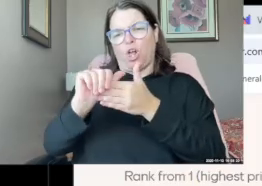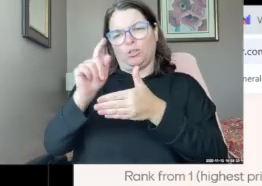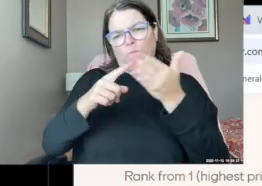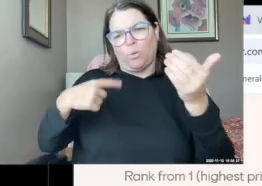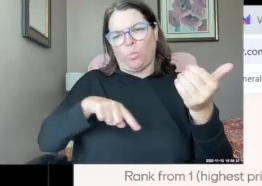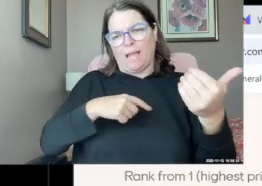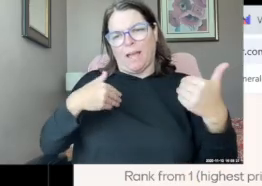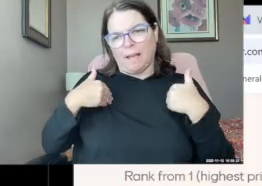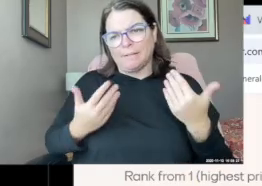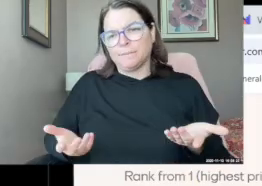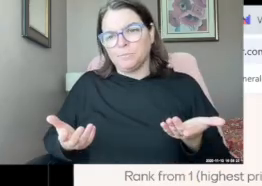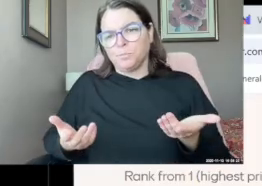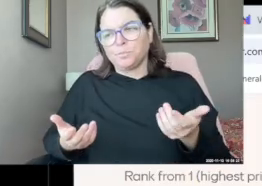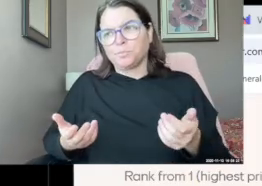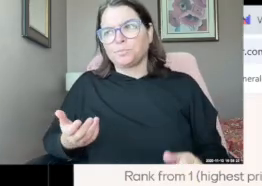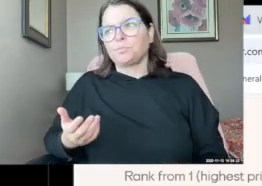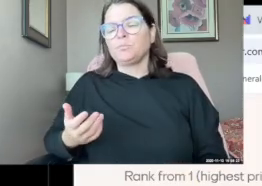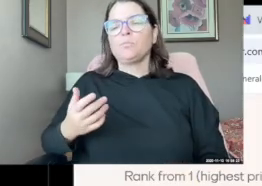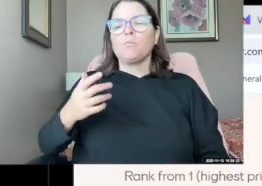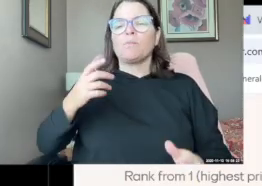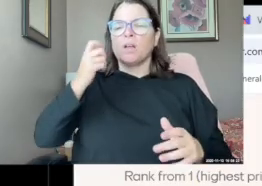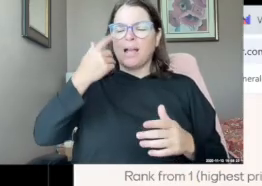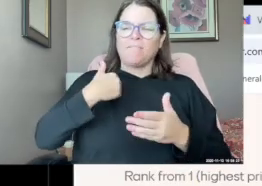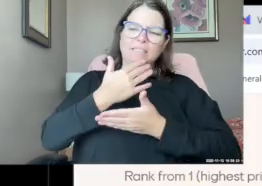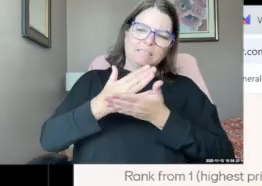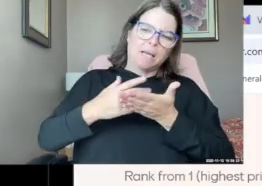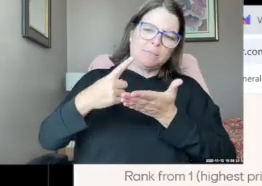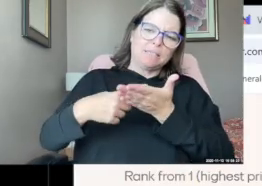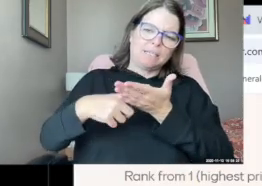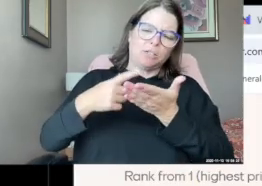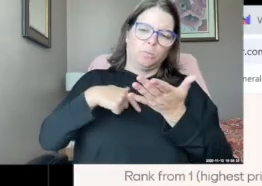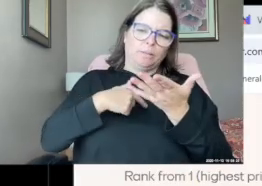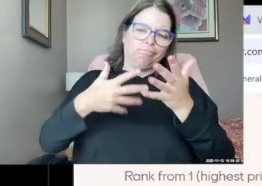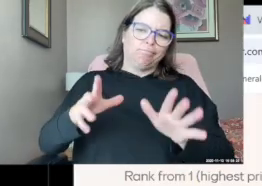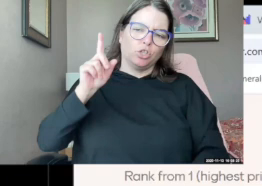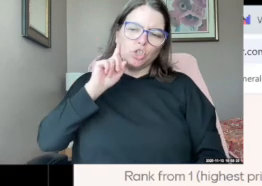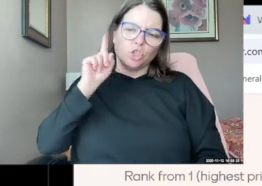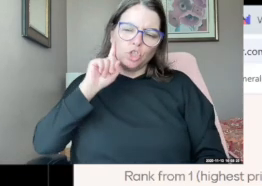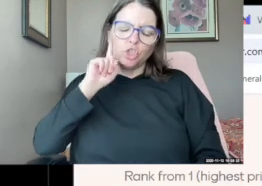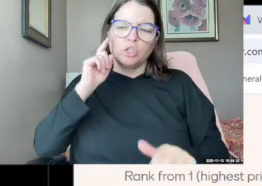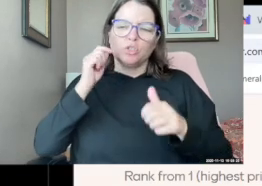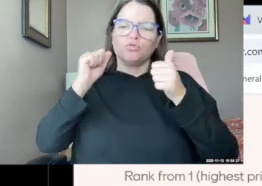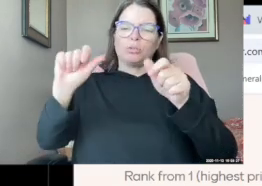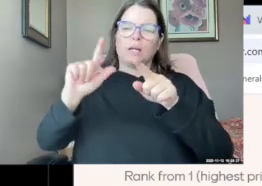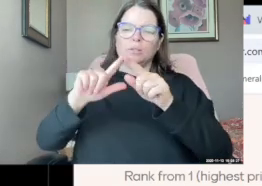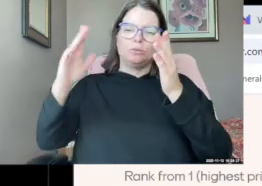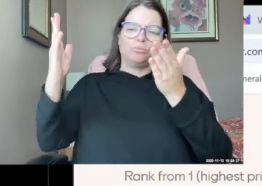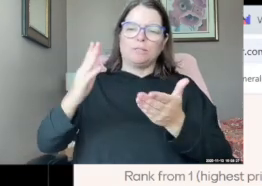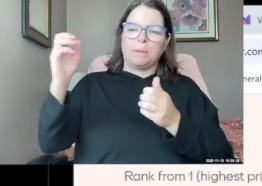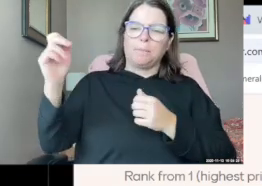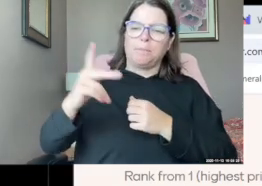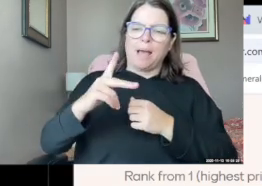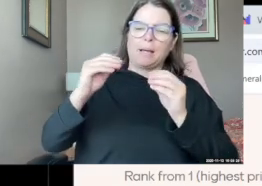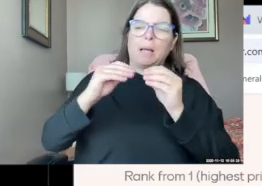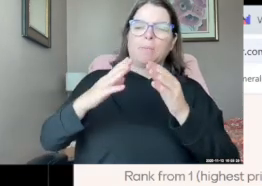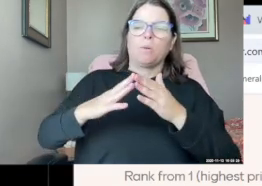focus on equity with the limited dollars that we have. There's been some discussion, as we